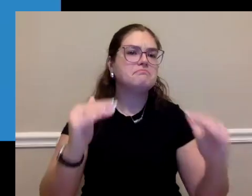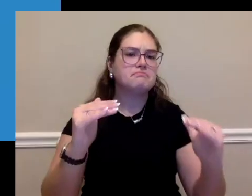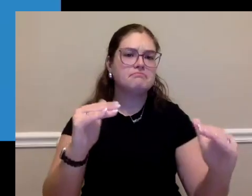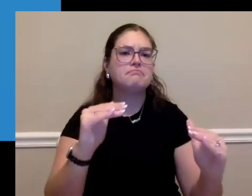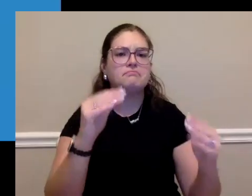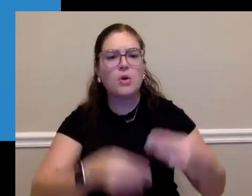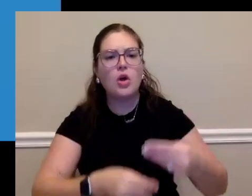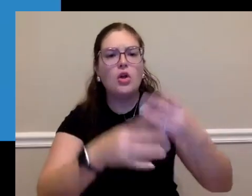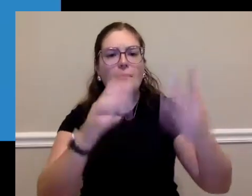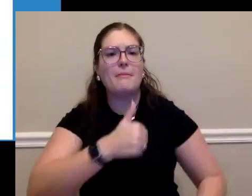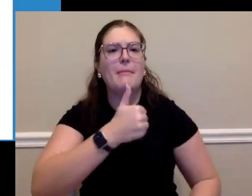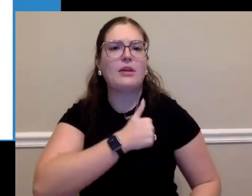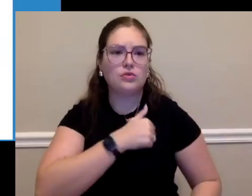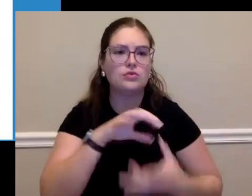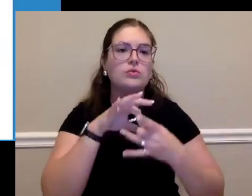gender neutral Spanish.